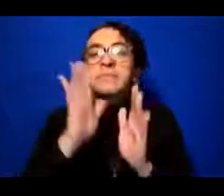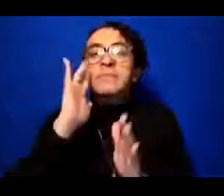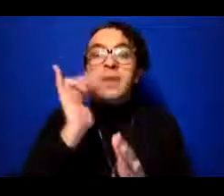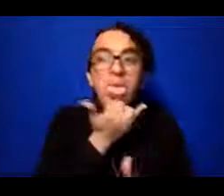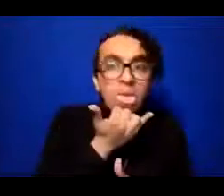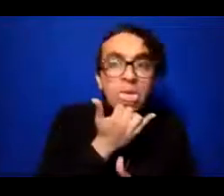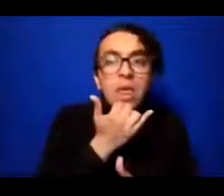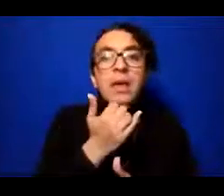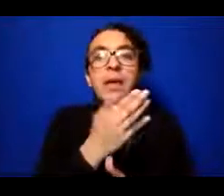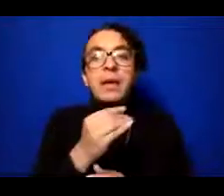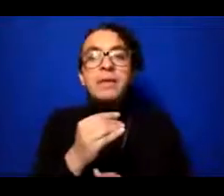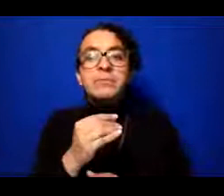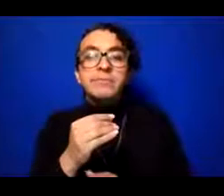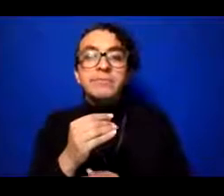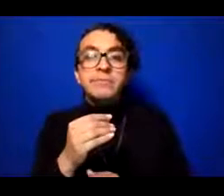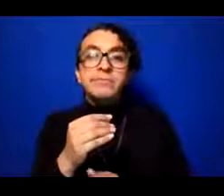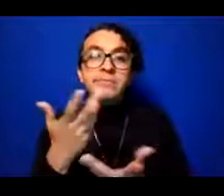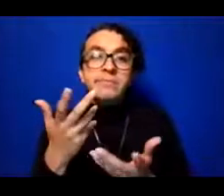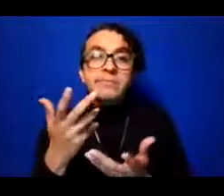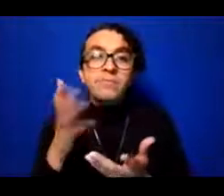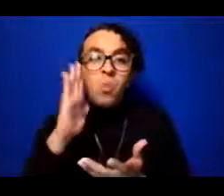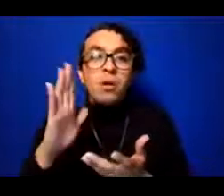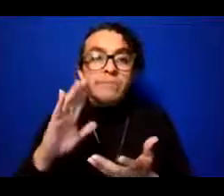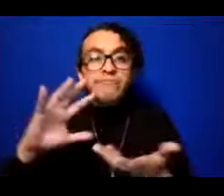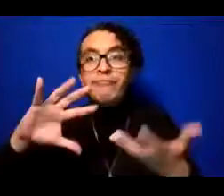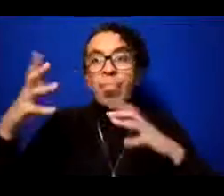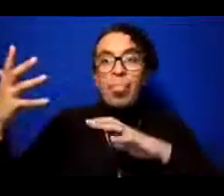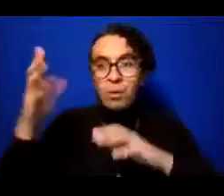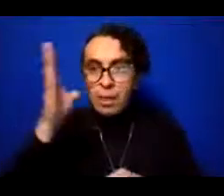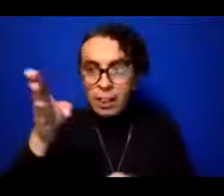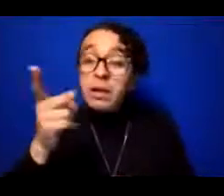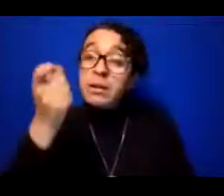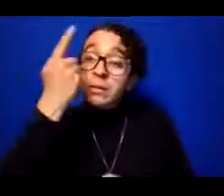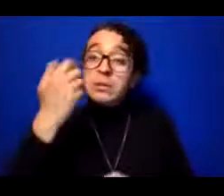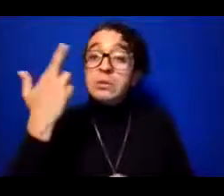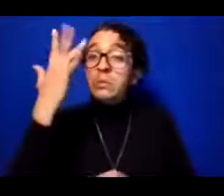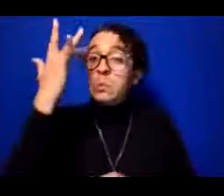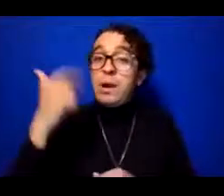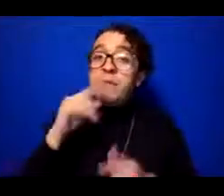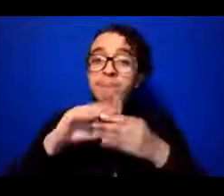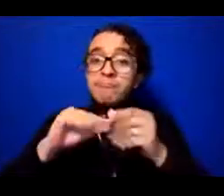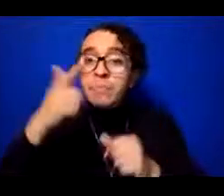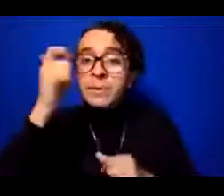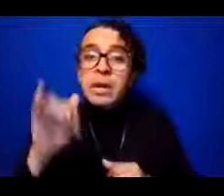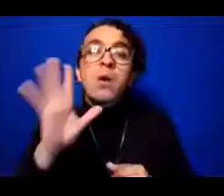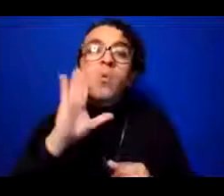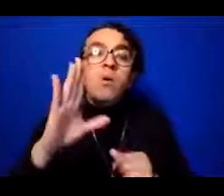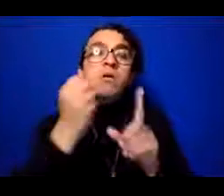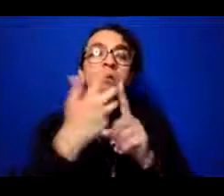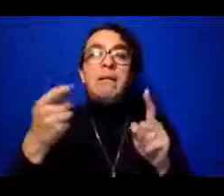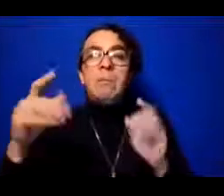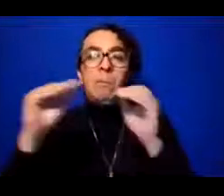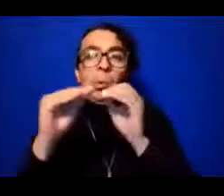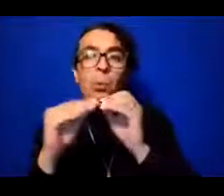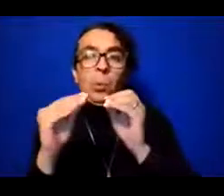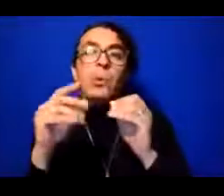increased symptomatology. And so I bring this up because I'm going to kind of talk about this mismatch a little bit when I talk about some of the other